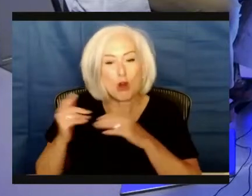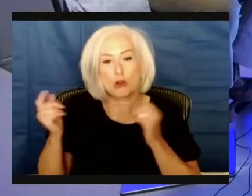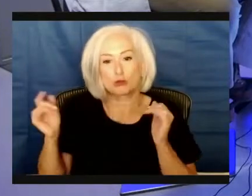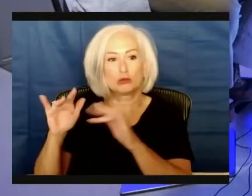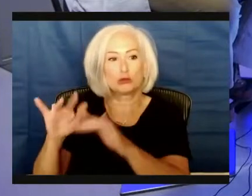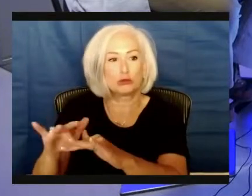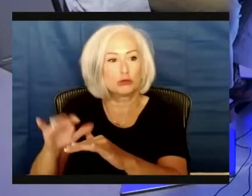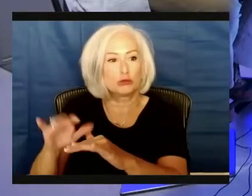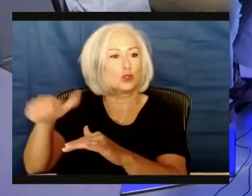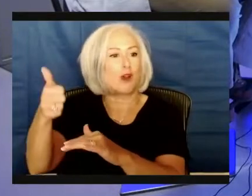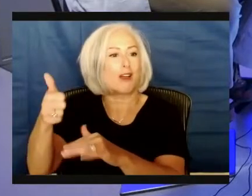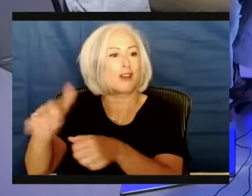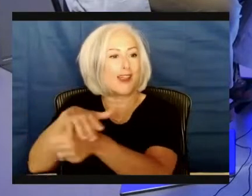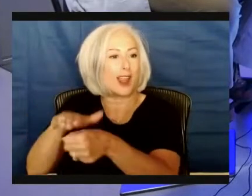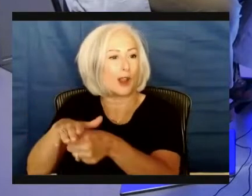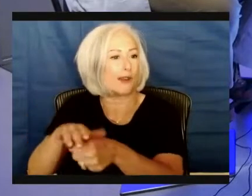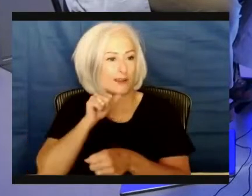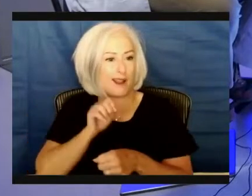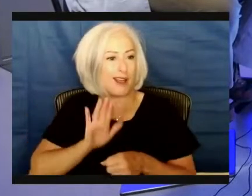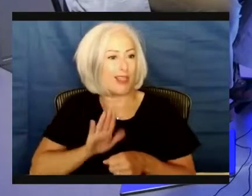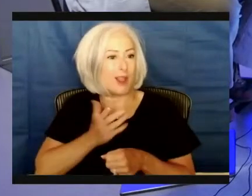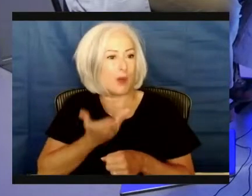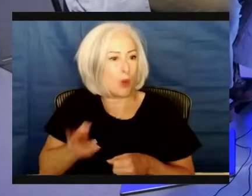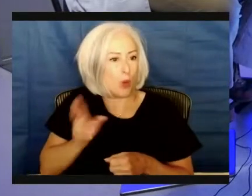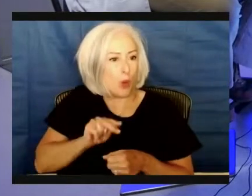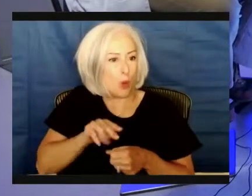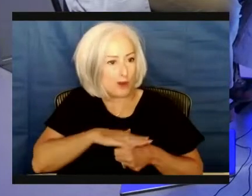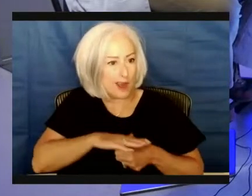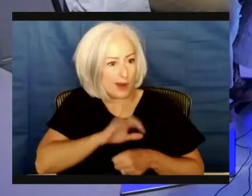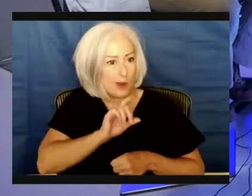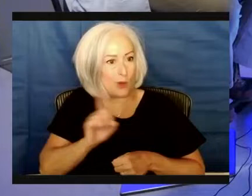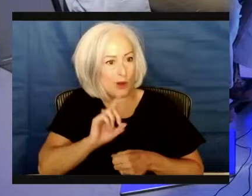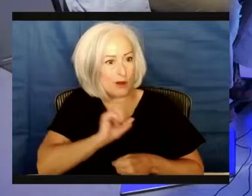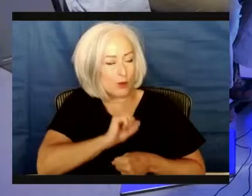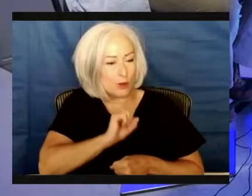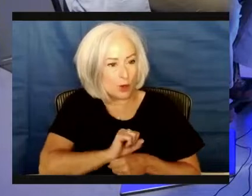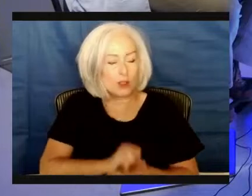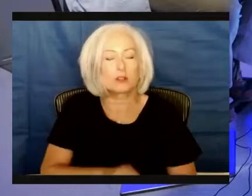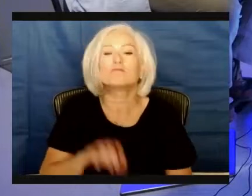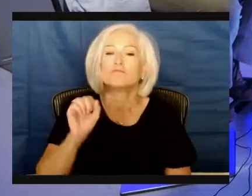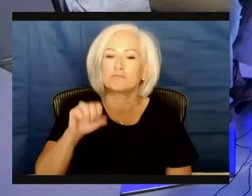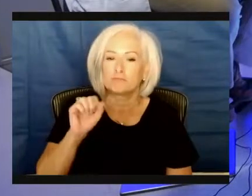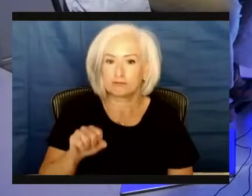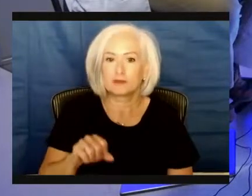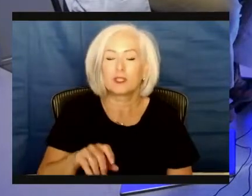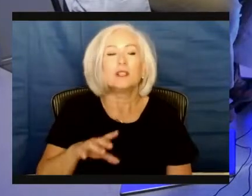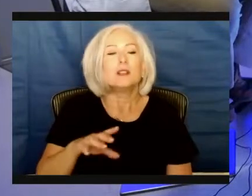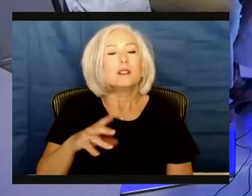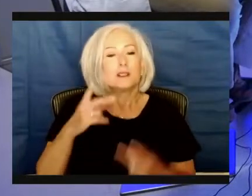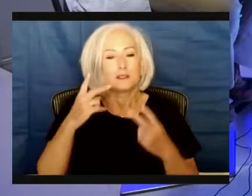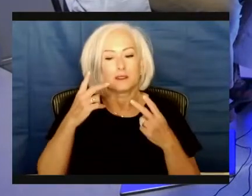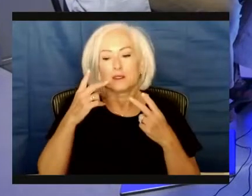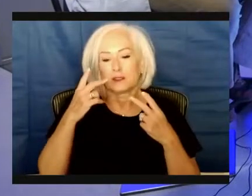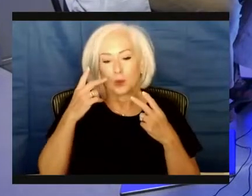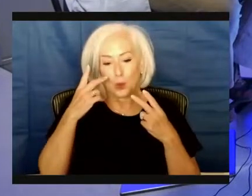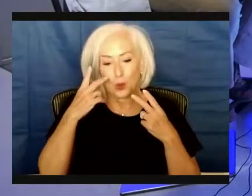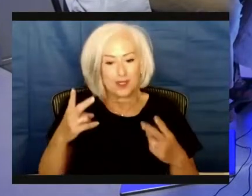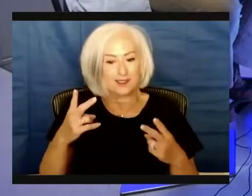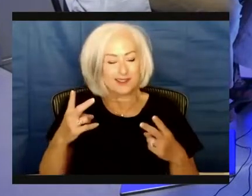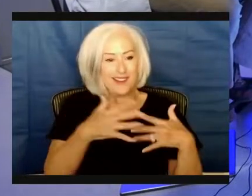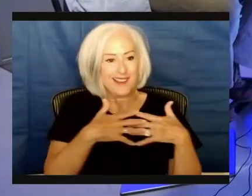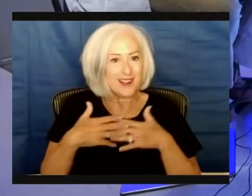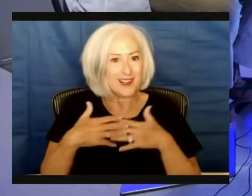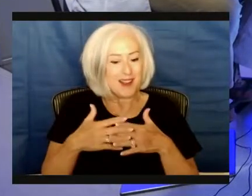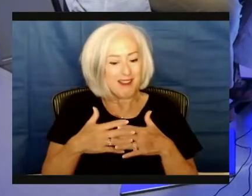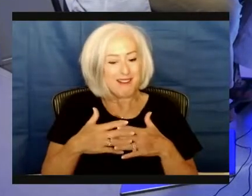It takes a big village to respond like this, and we talk about a divided America, but when you see things like this happen, you realize at the core, people are